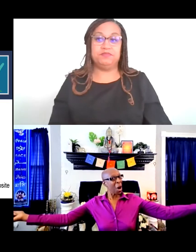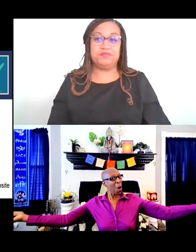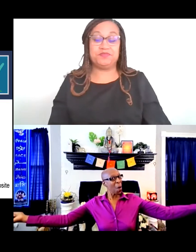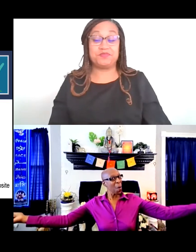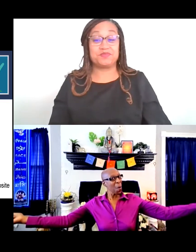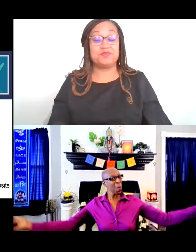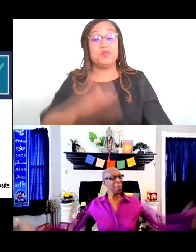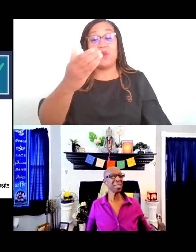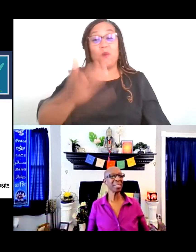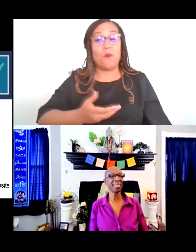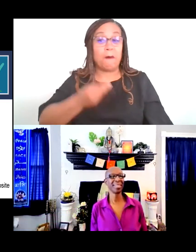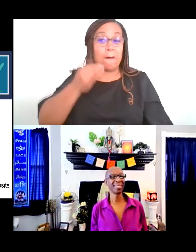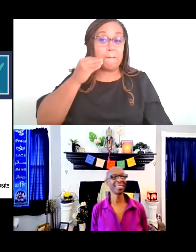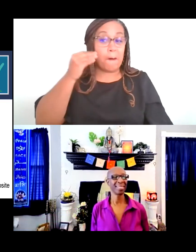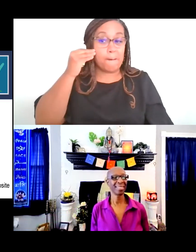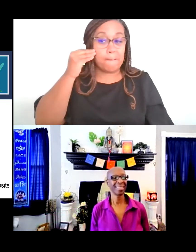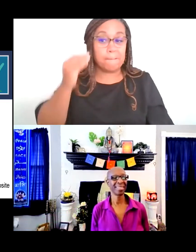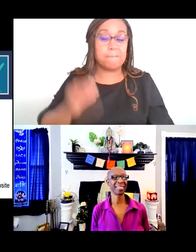Welcome home.